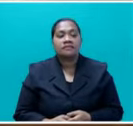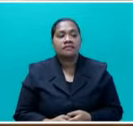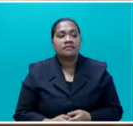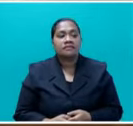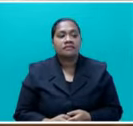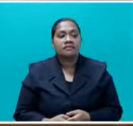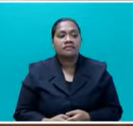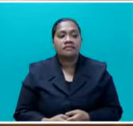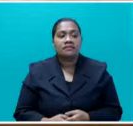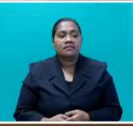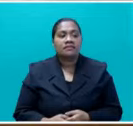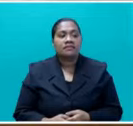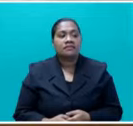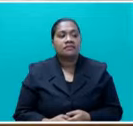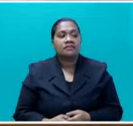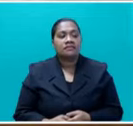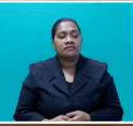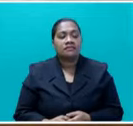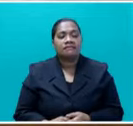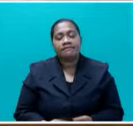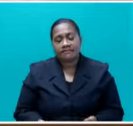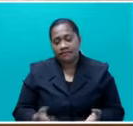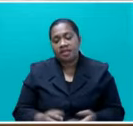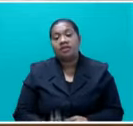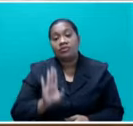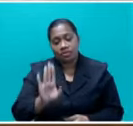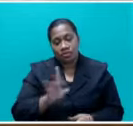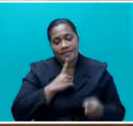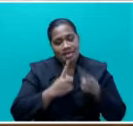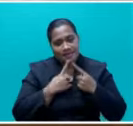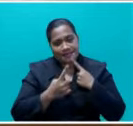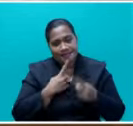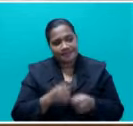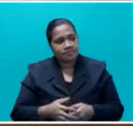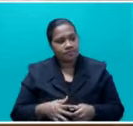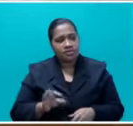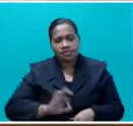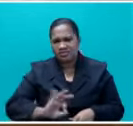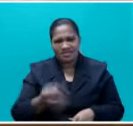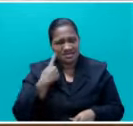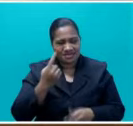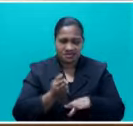Order. that was your remark. That was your comment. That you haven't seen this before.